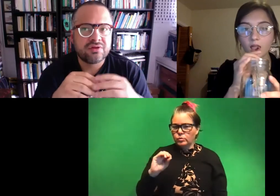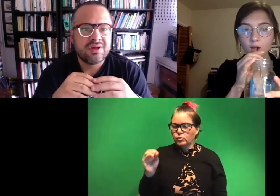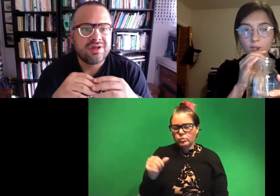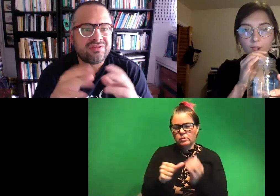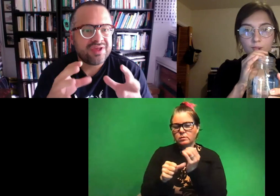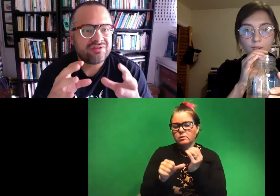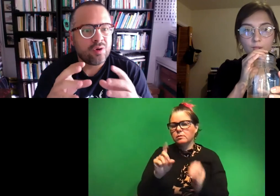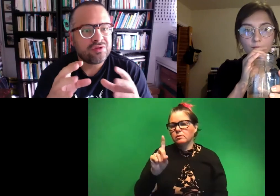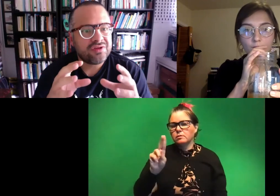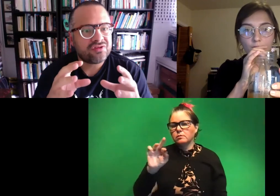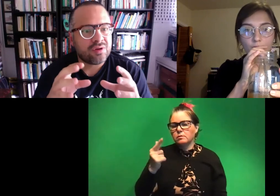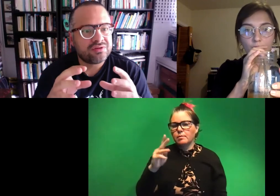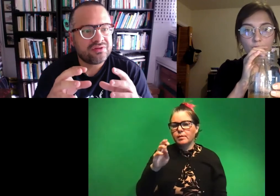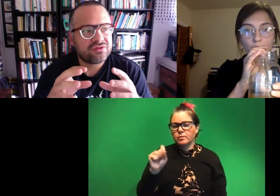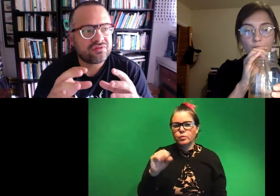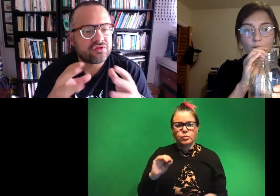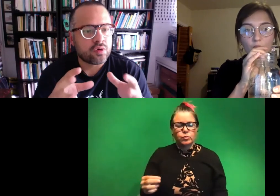beetles,